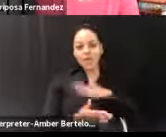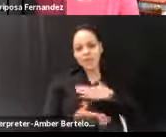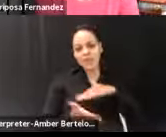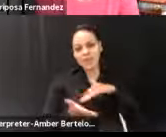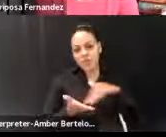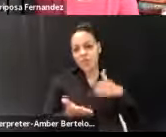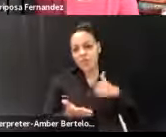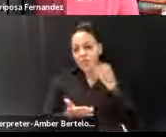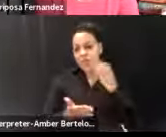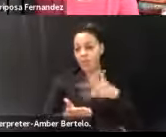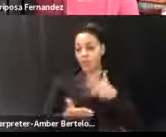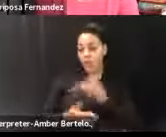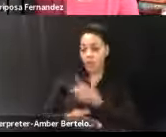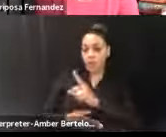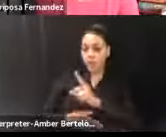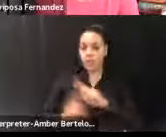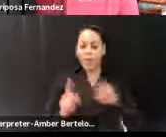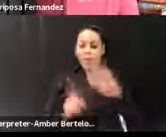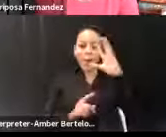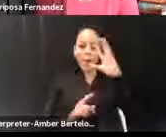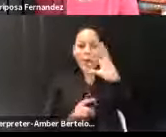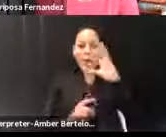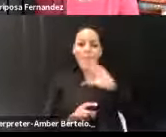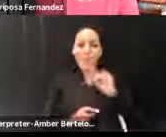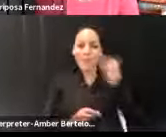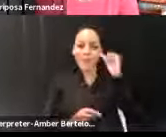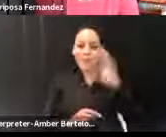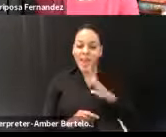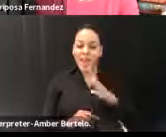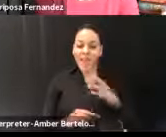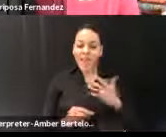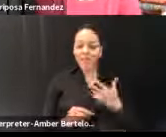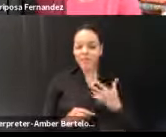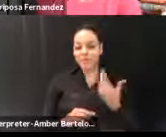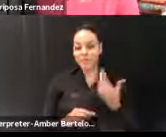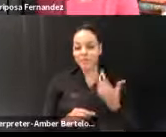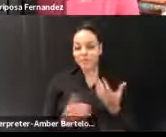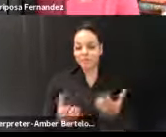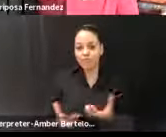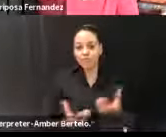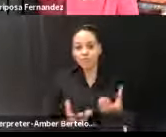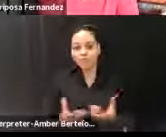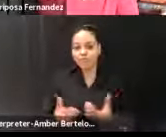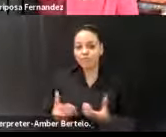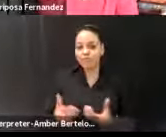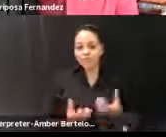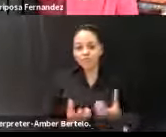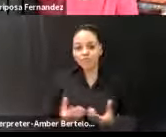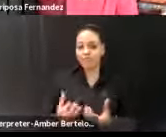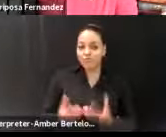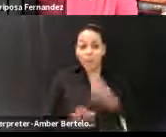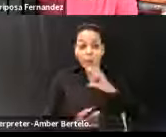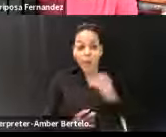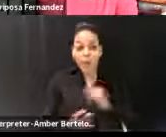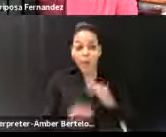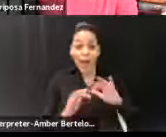insulting, an old man's hanging testicles. And the way the ASL interpreter interpreted